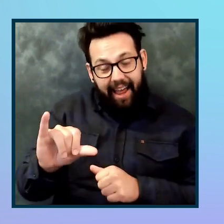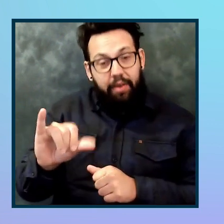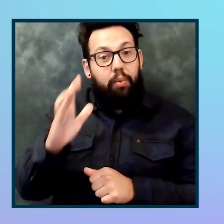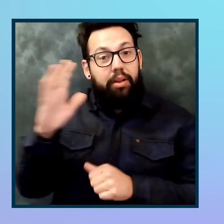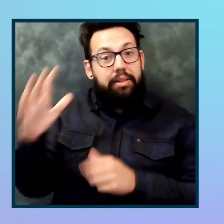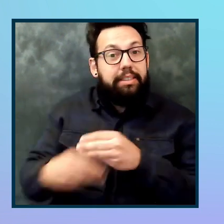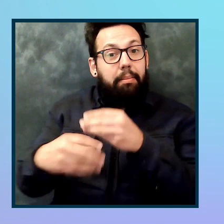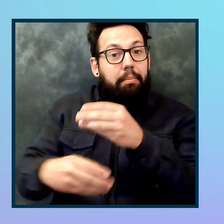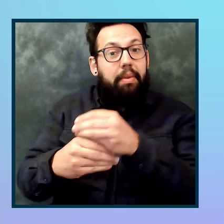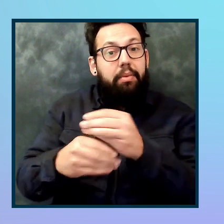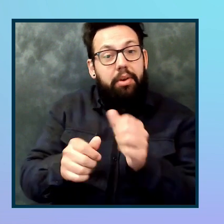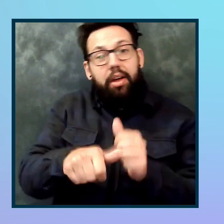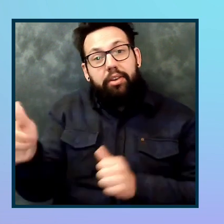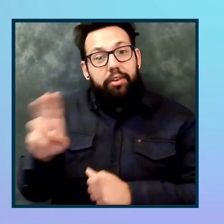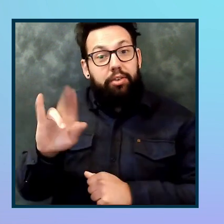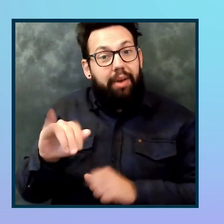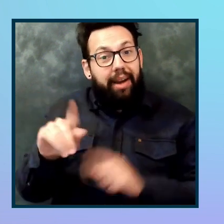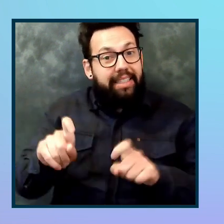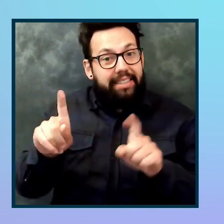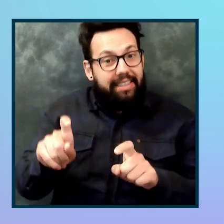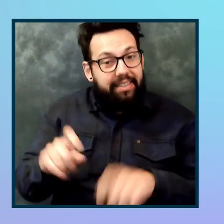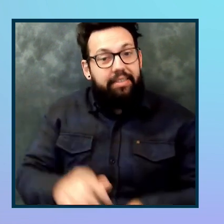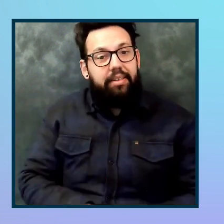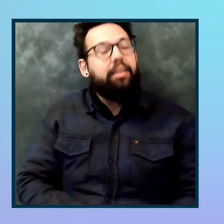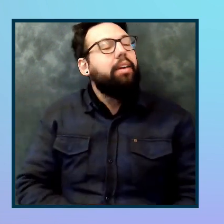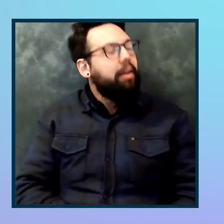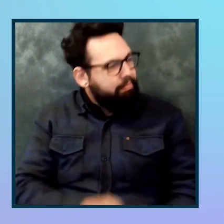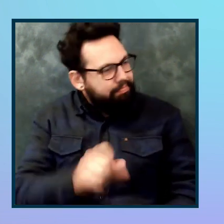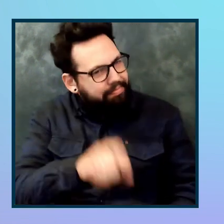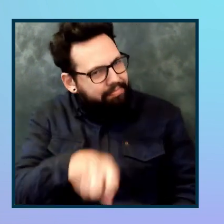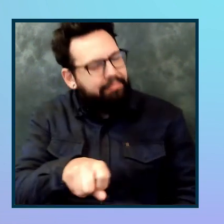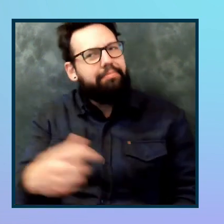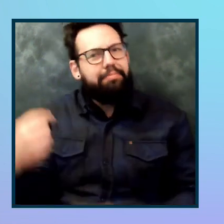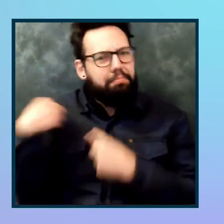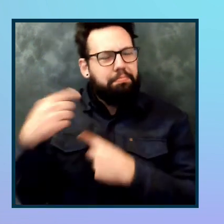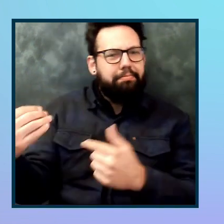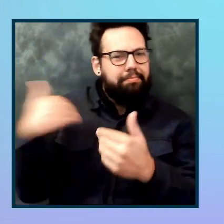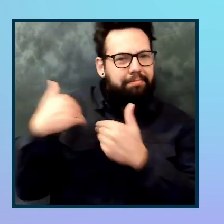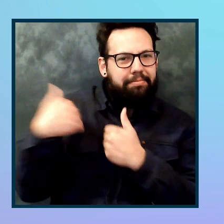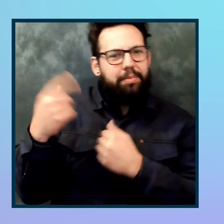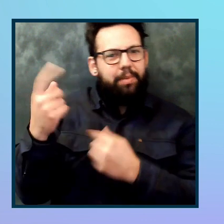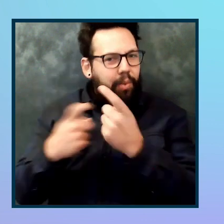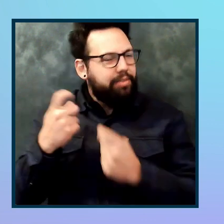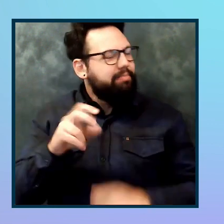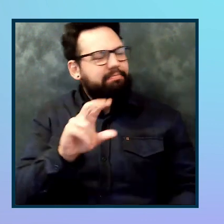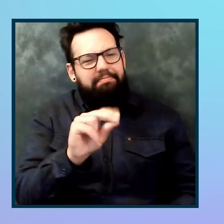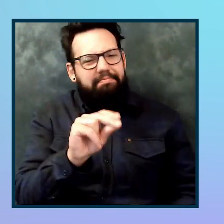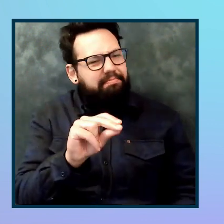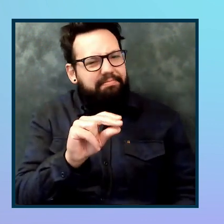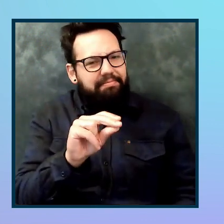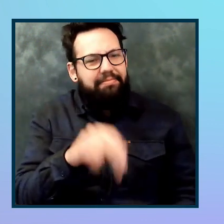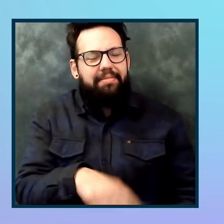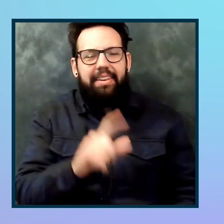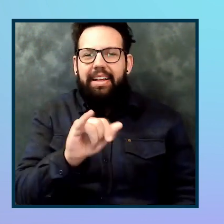that? Yeah, I'm getting a few questions there, and the answer is no. I don't think that linting is